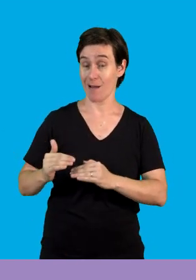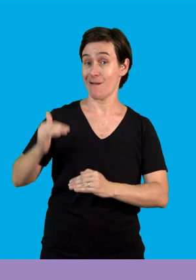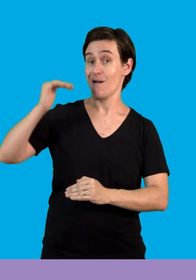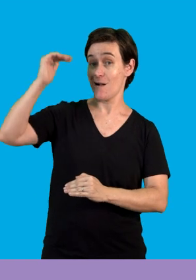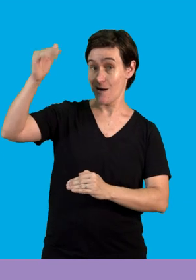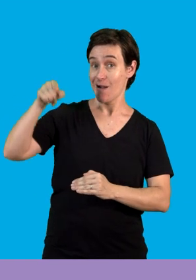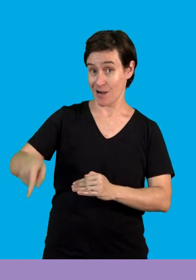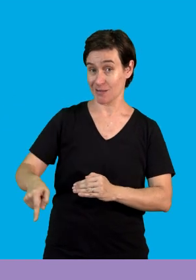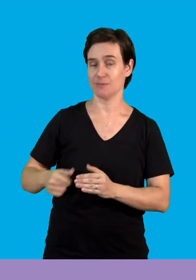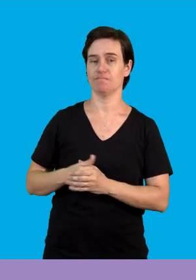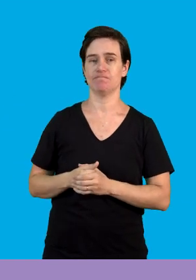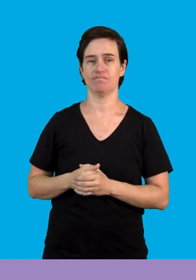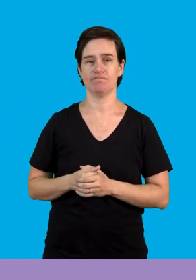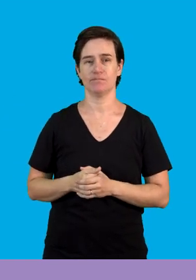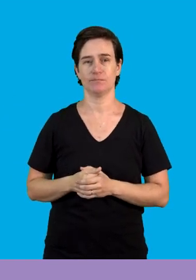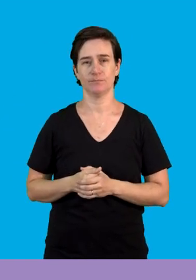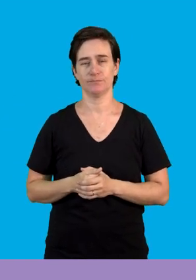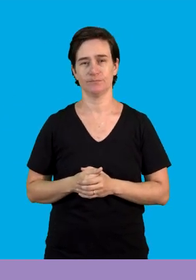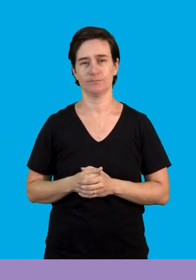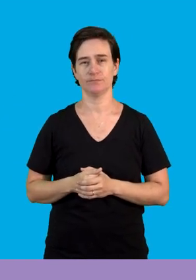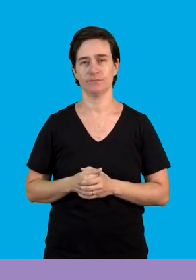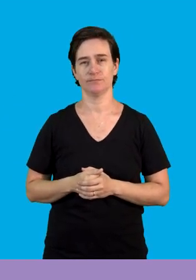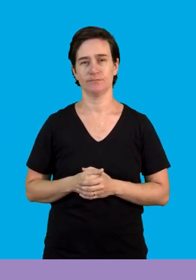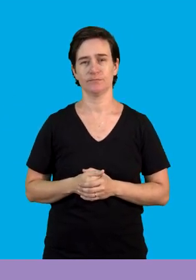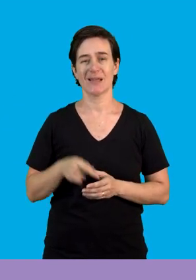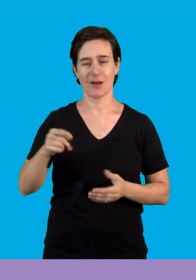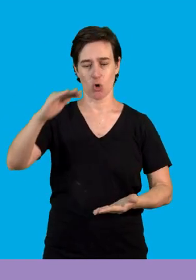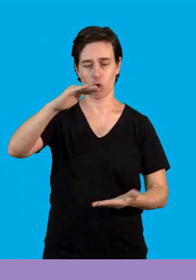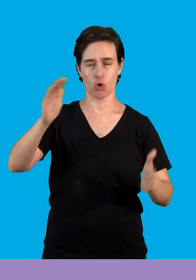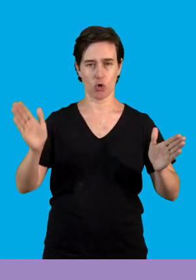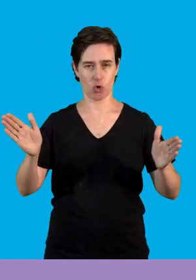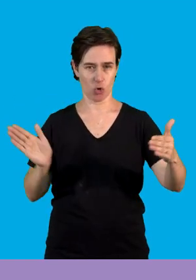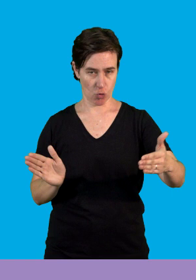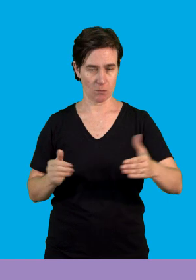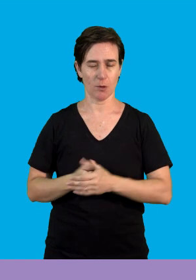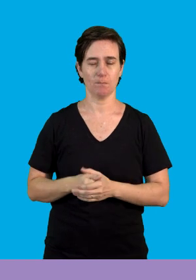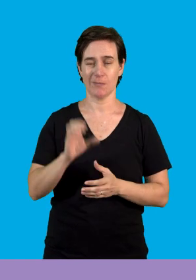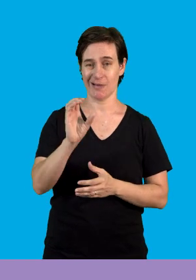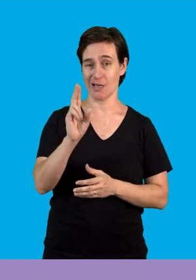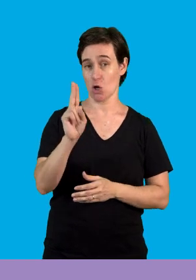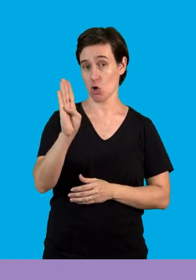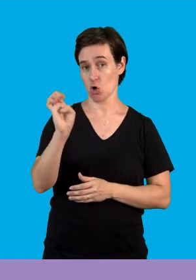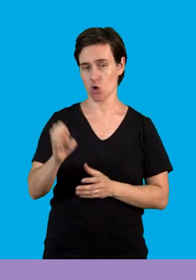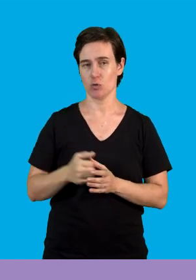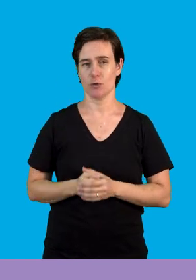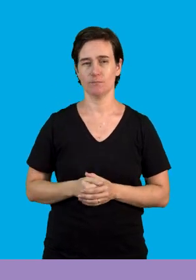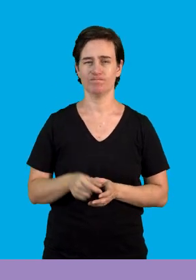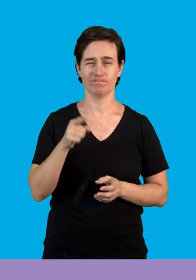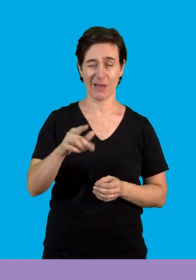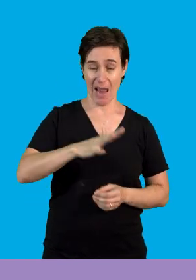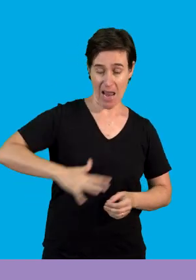of that 3D shape. And in this case, we are talking about a cube. So when we are calculating the volume, that will be the